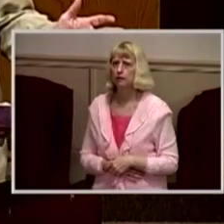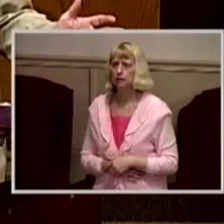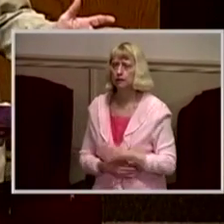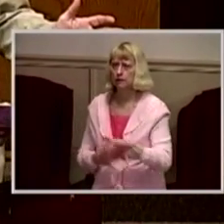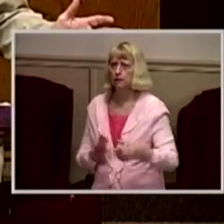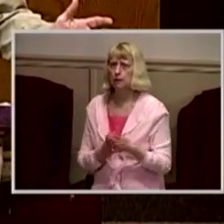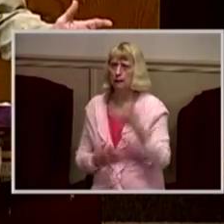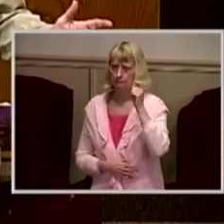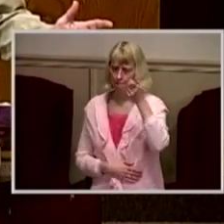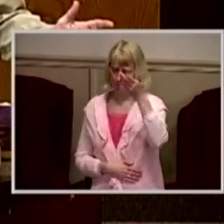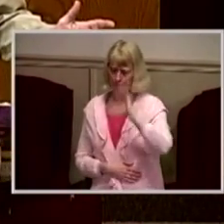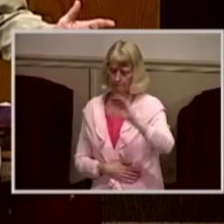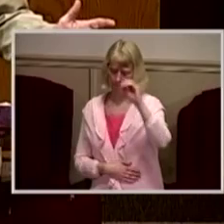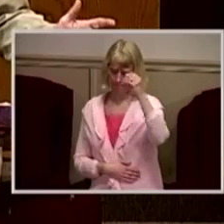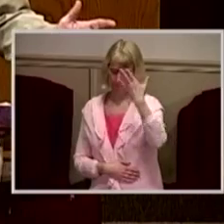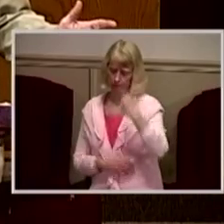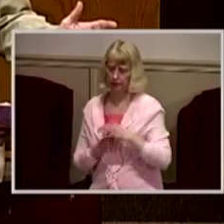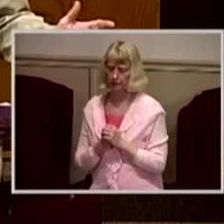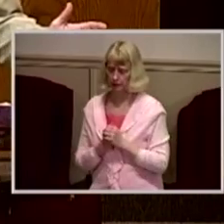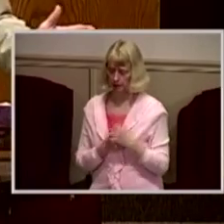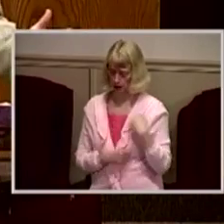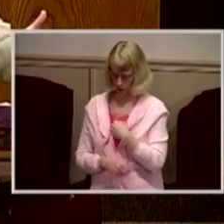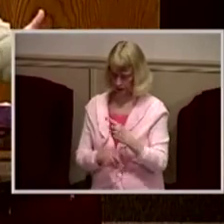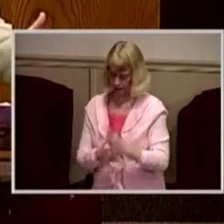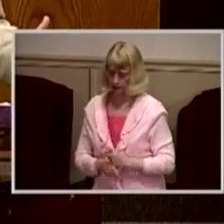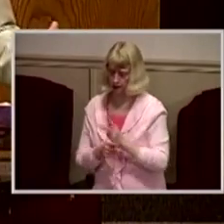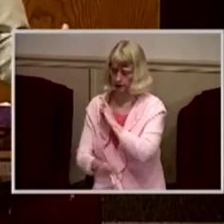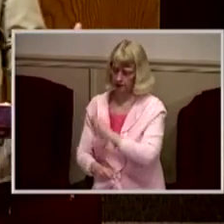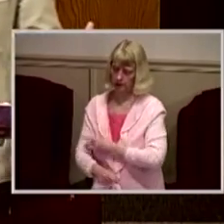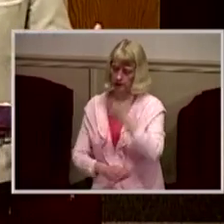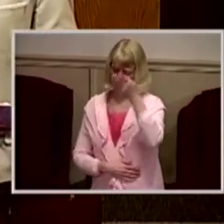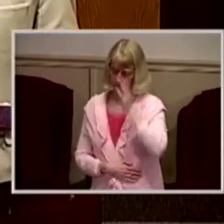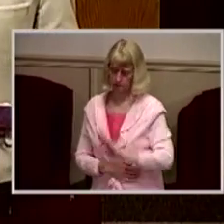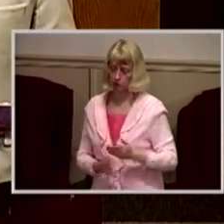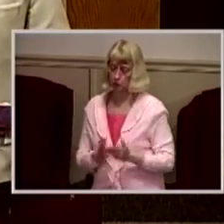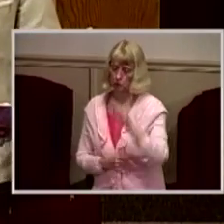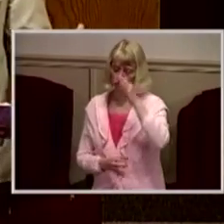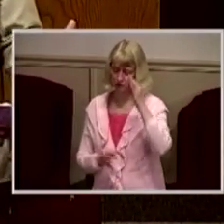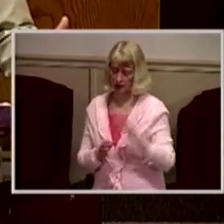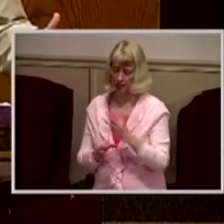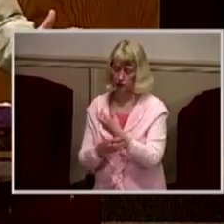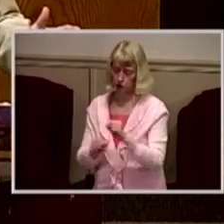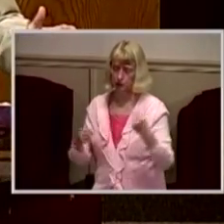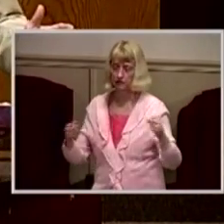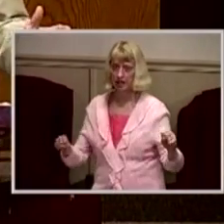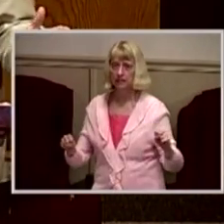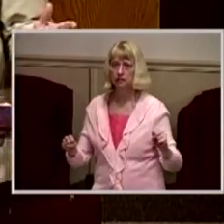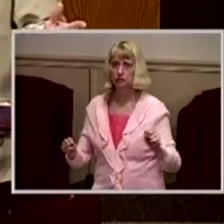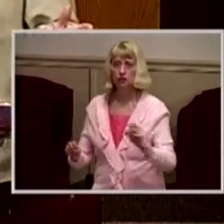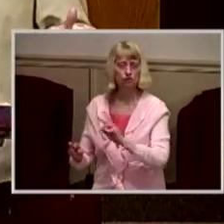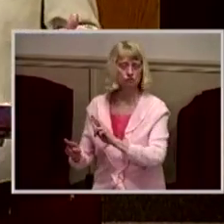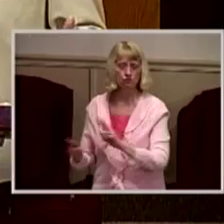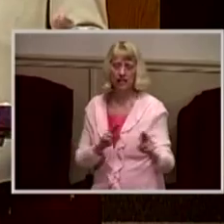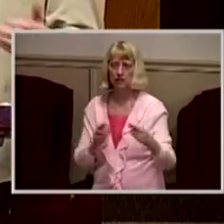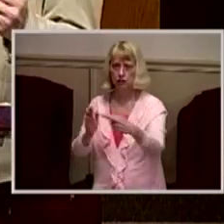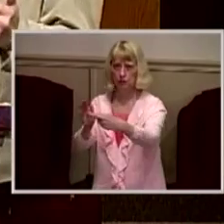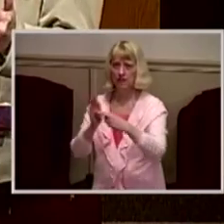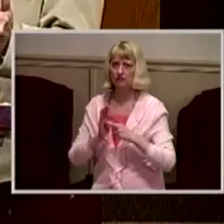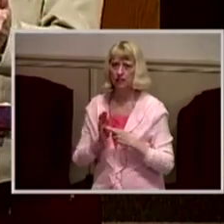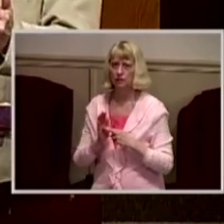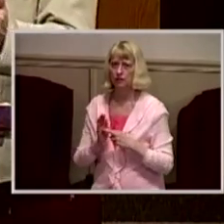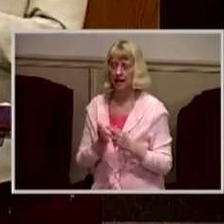of God's grace. Because you see, we're kept by the power of God through faith unto salvation, ready to be revealed.